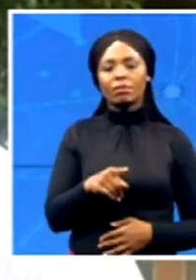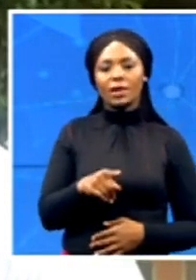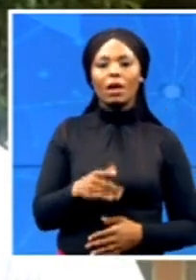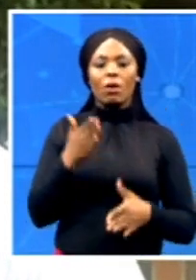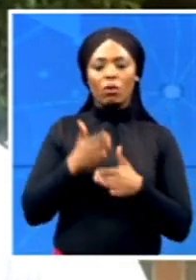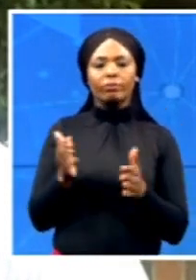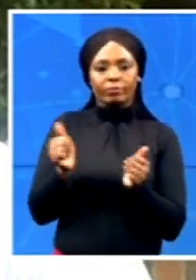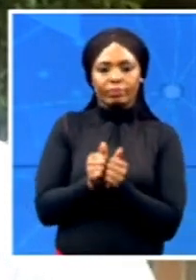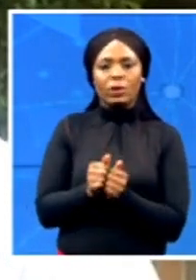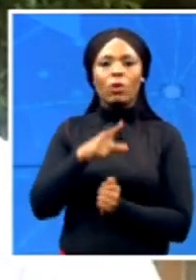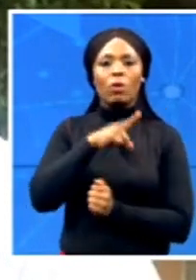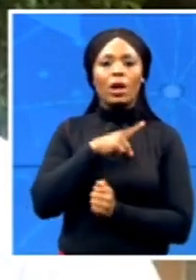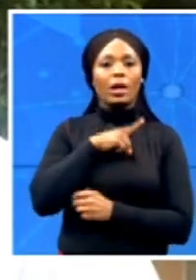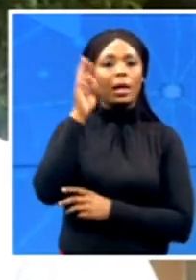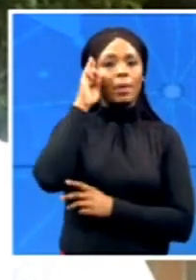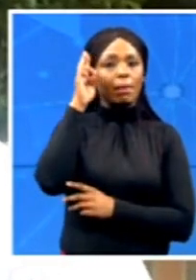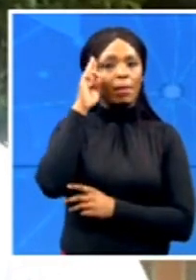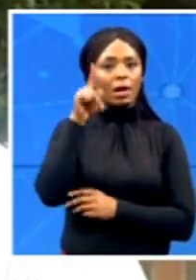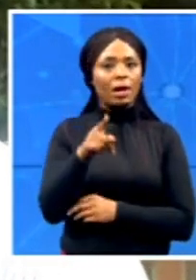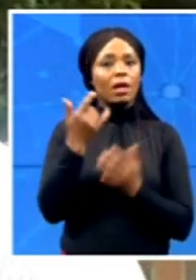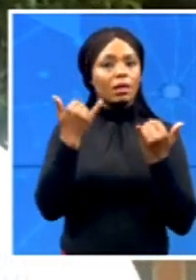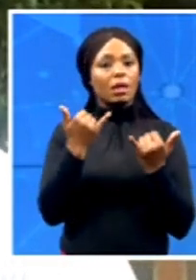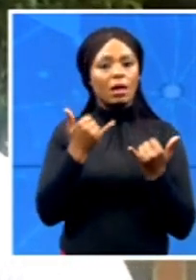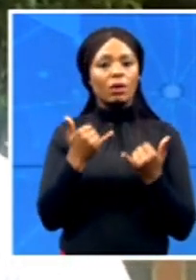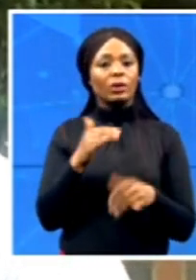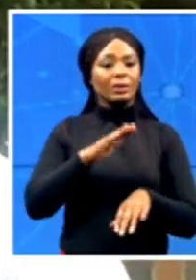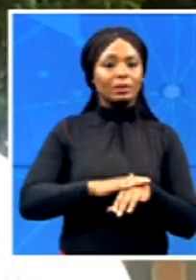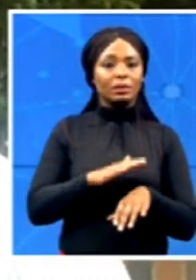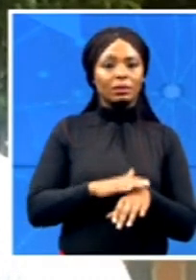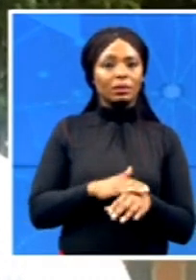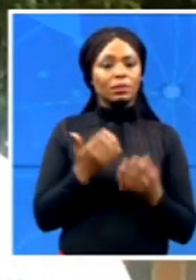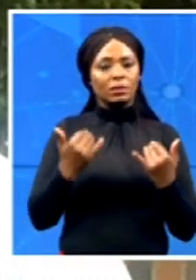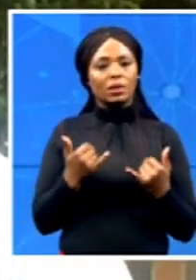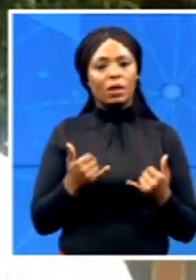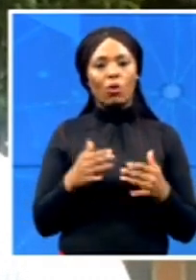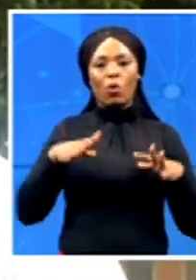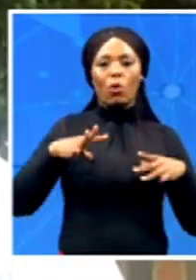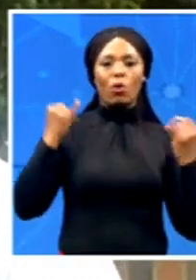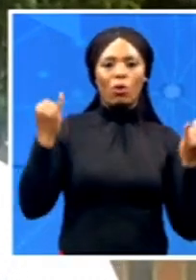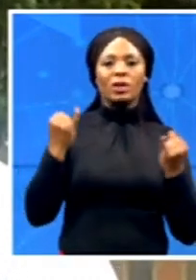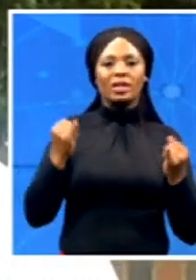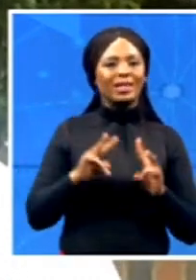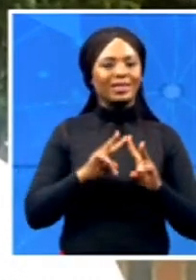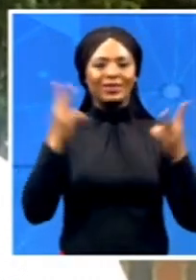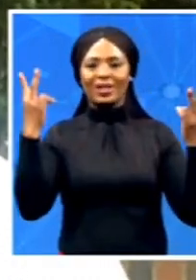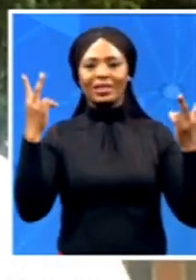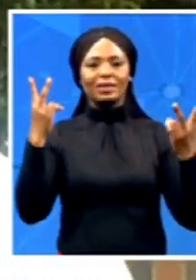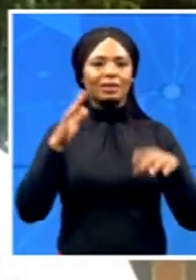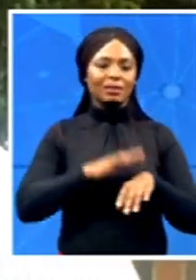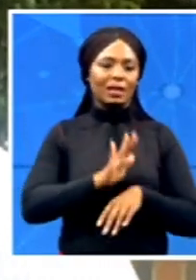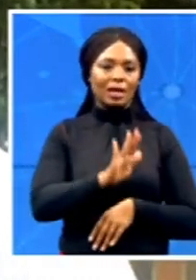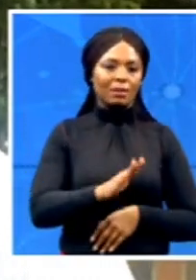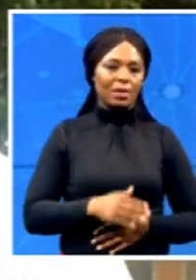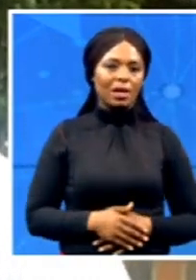this period is not like any other period of the year. Hence, we have those good plans to ensure